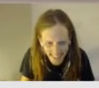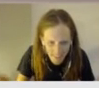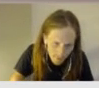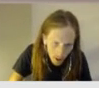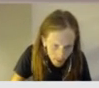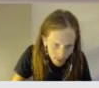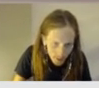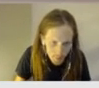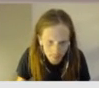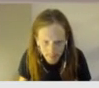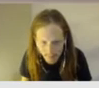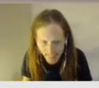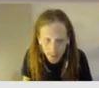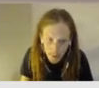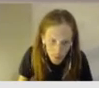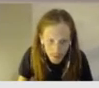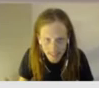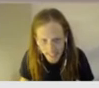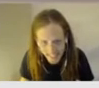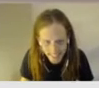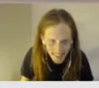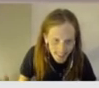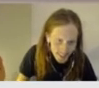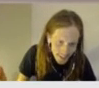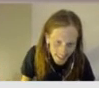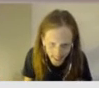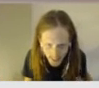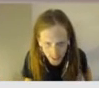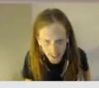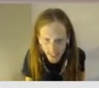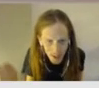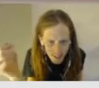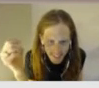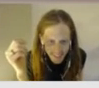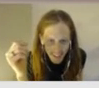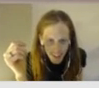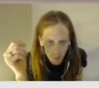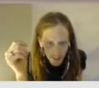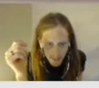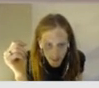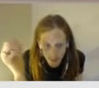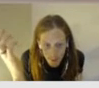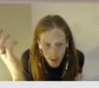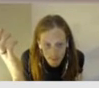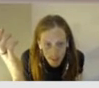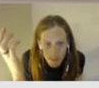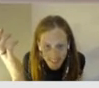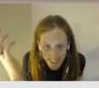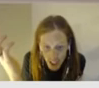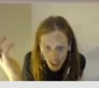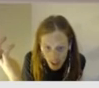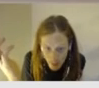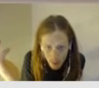not that far from, you know, the 40s or the 60s or the 1800s or, you know, this we're not